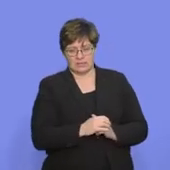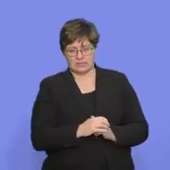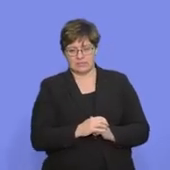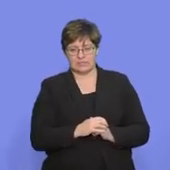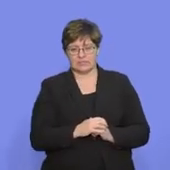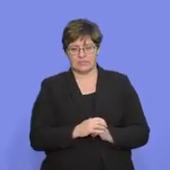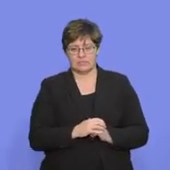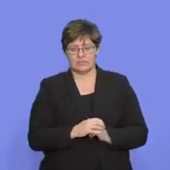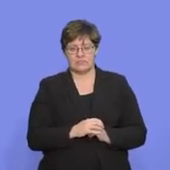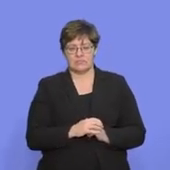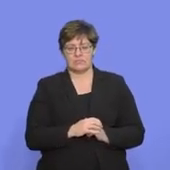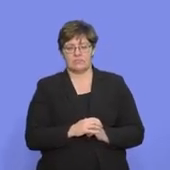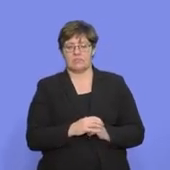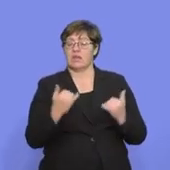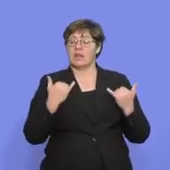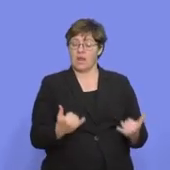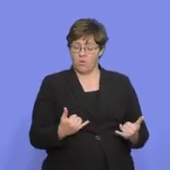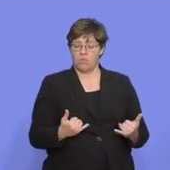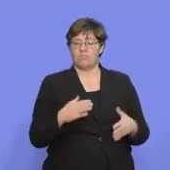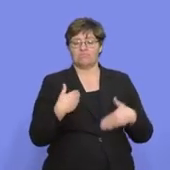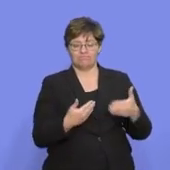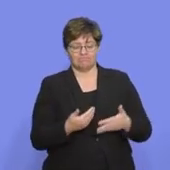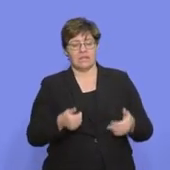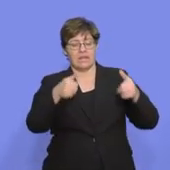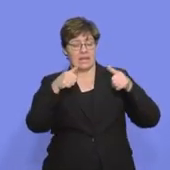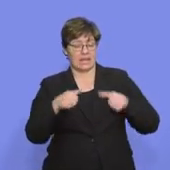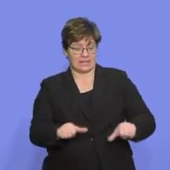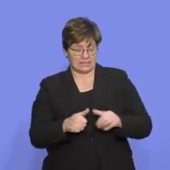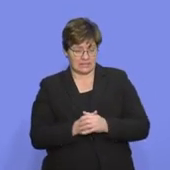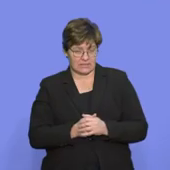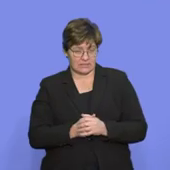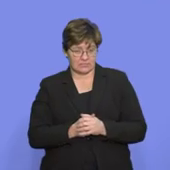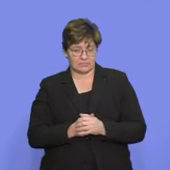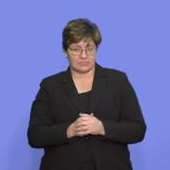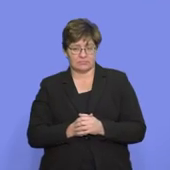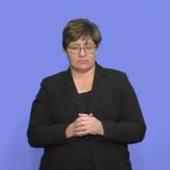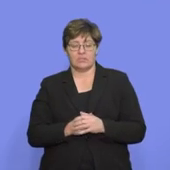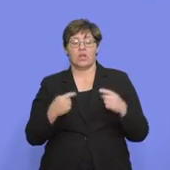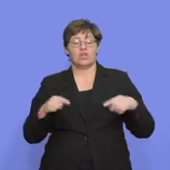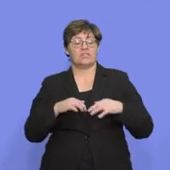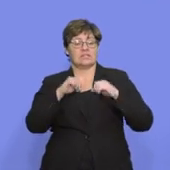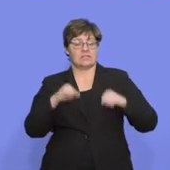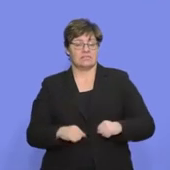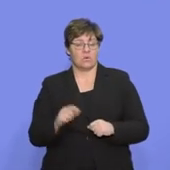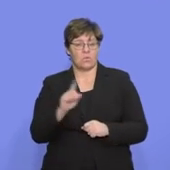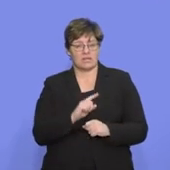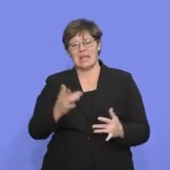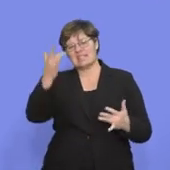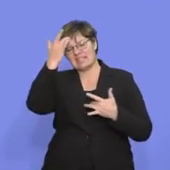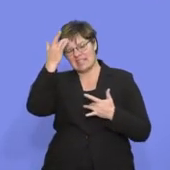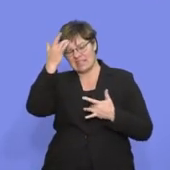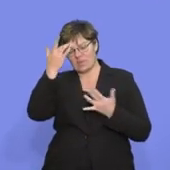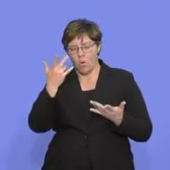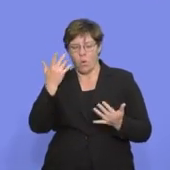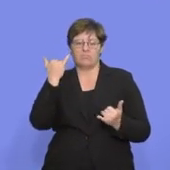Right, so now we're going to move on to the next part of the nervous system, and that is illnesses or disorders